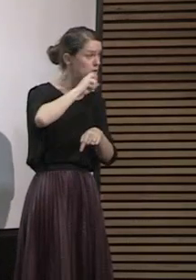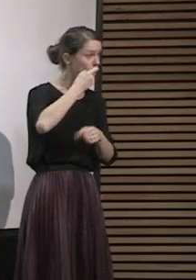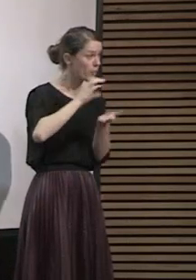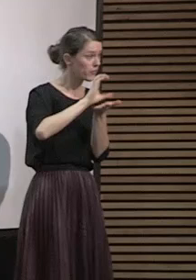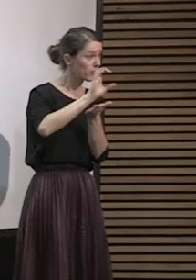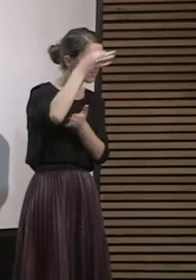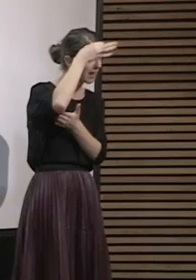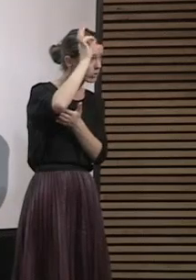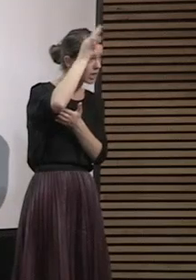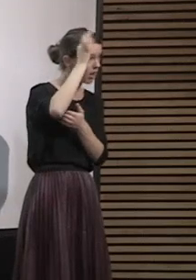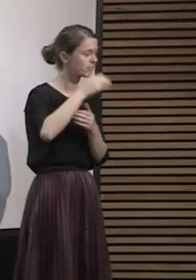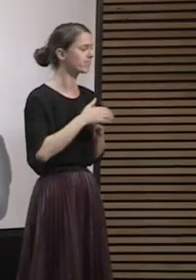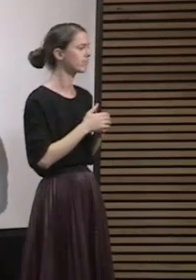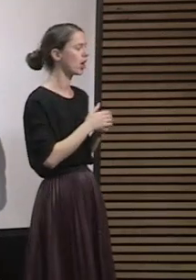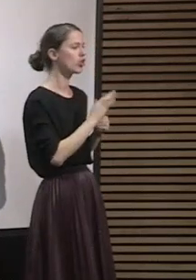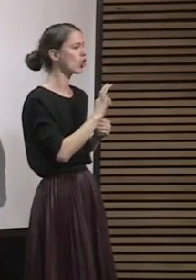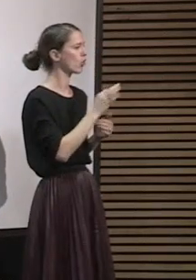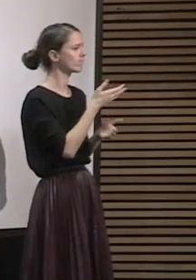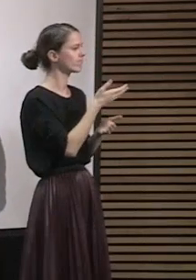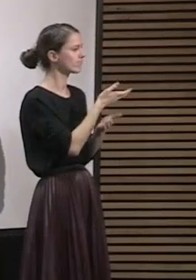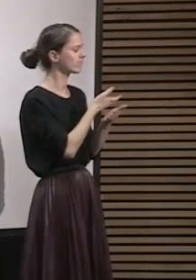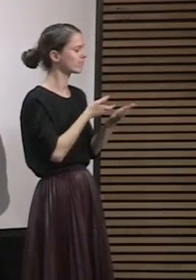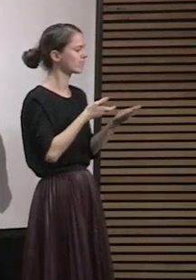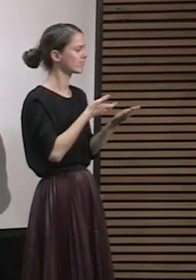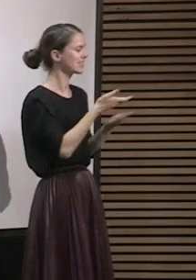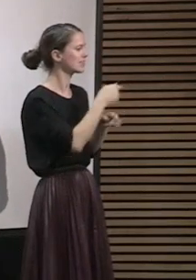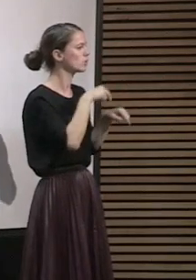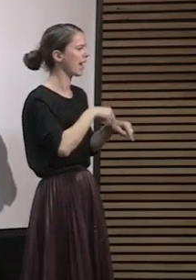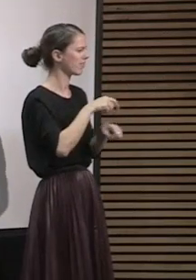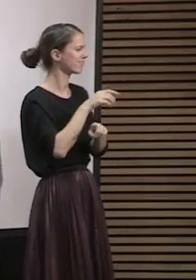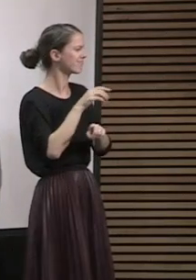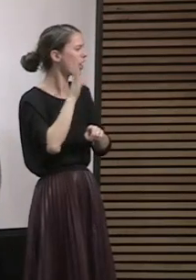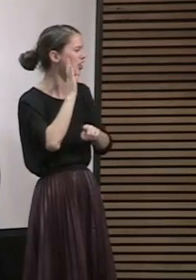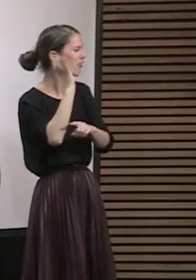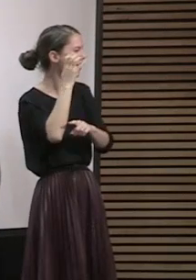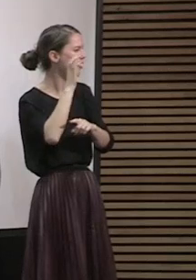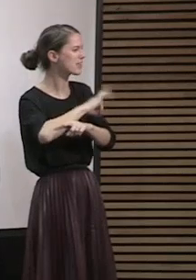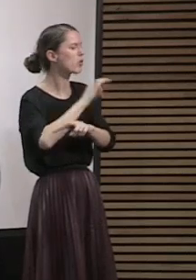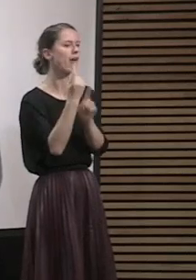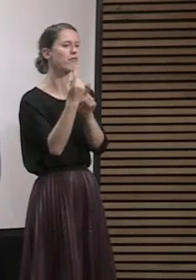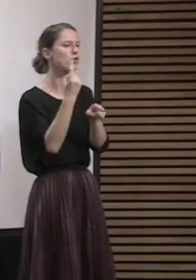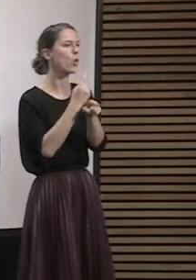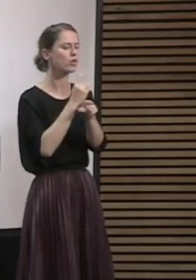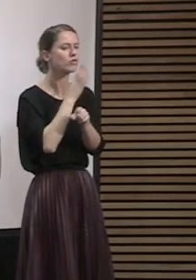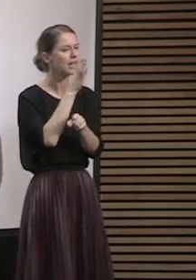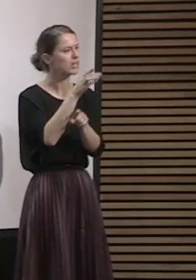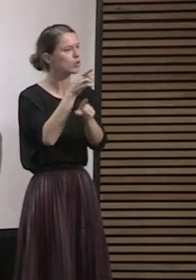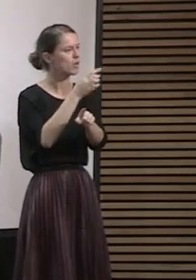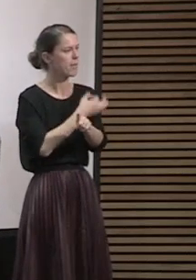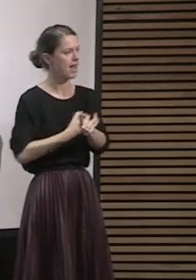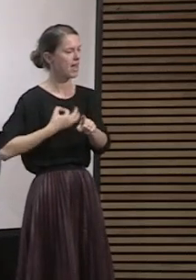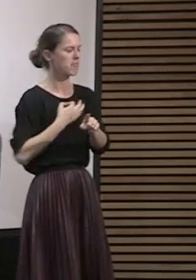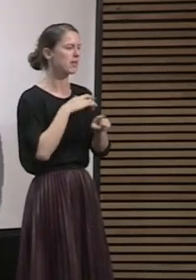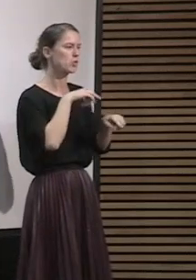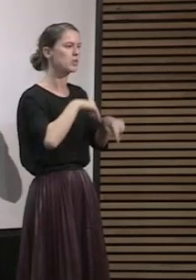No, we didn't consider that today. I heard him on the radio this morning, and he's talked to me about what Auckland Council is going through, but that